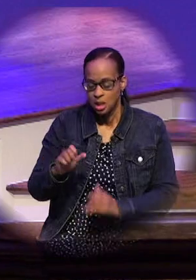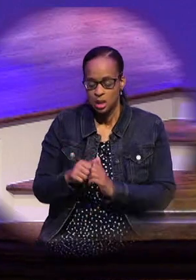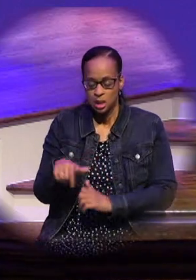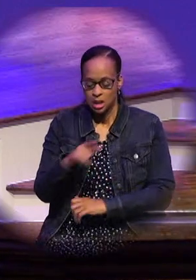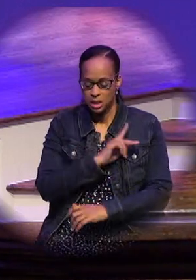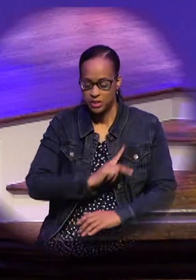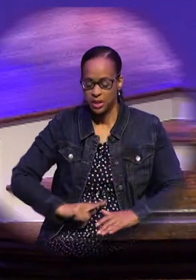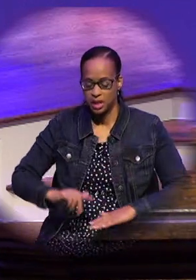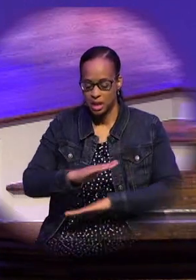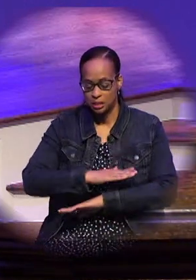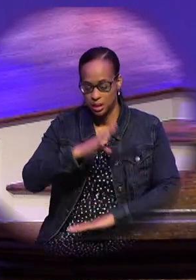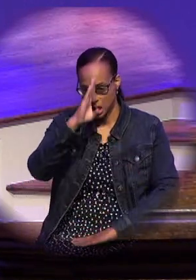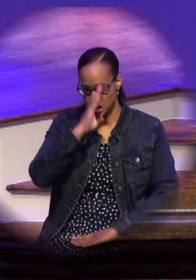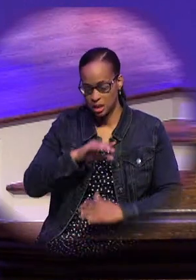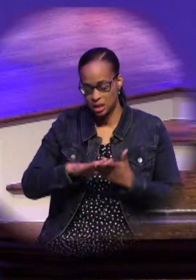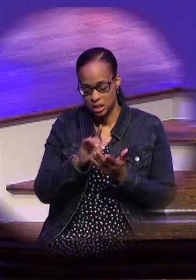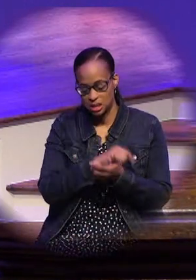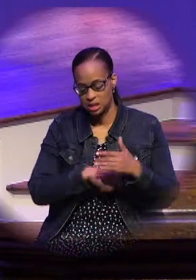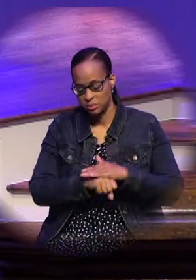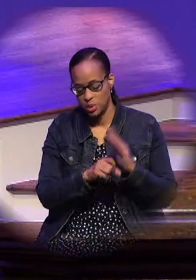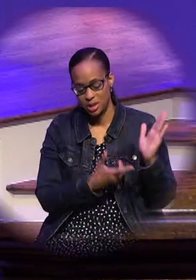God unless he is born again.